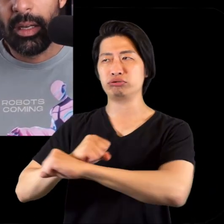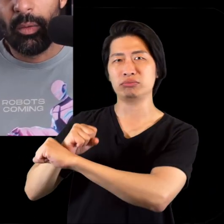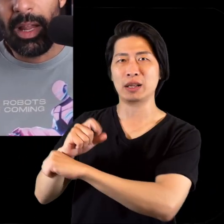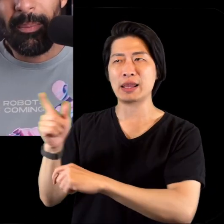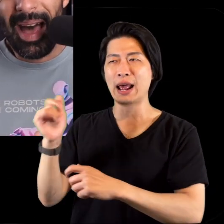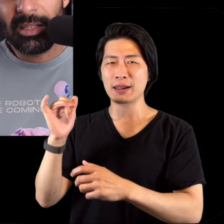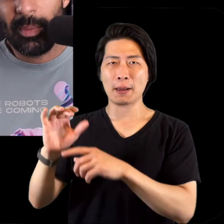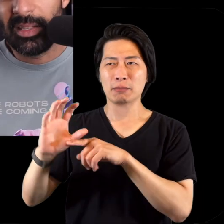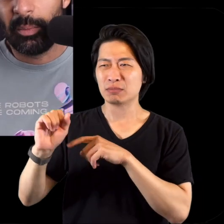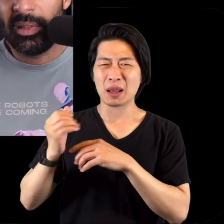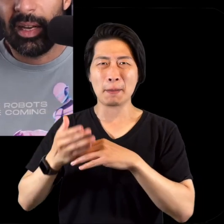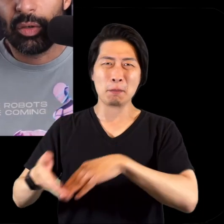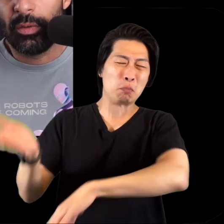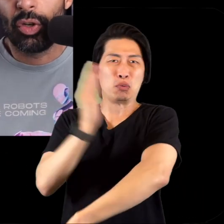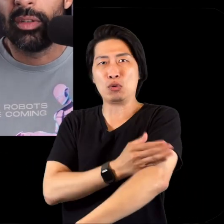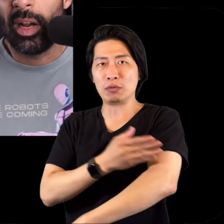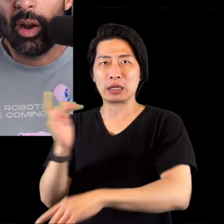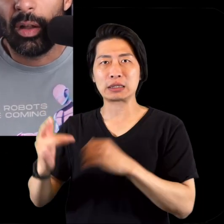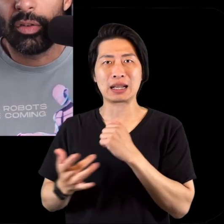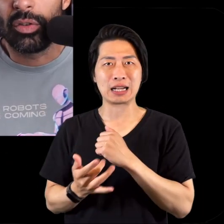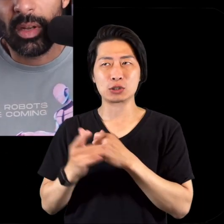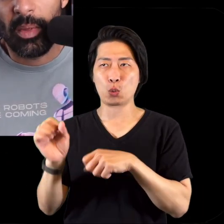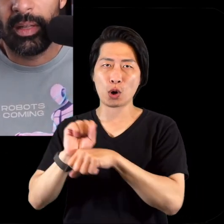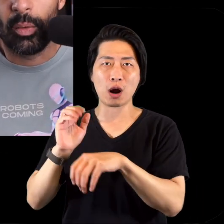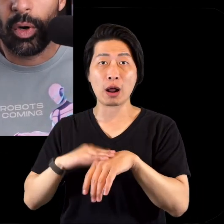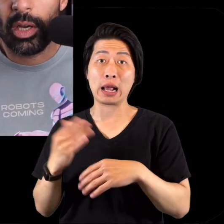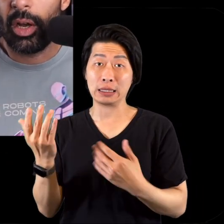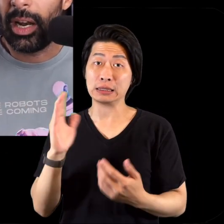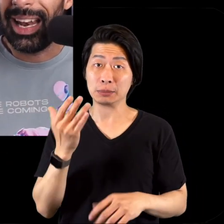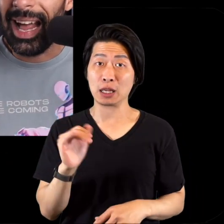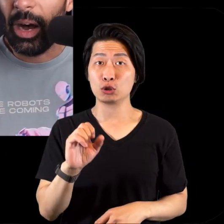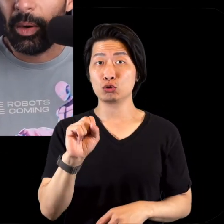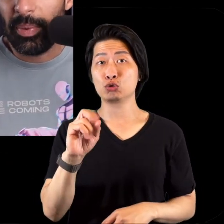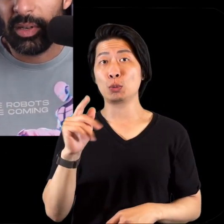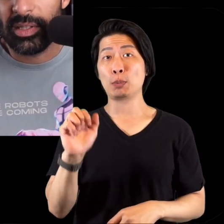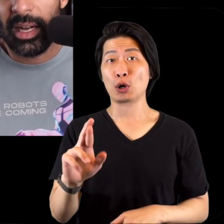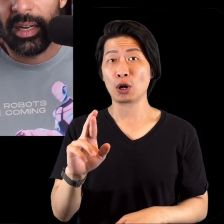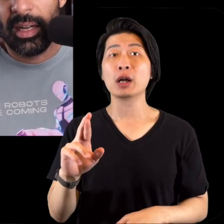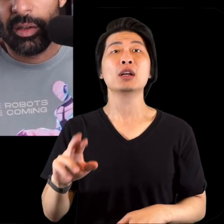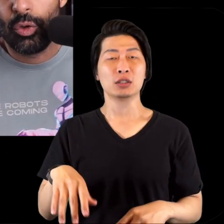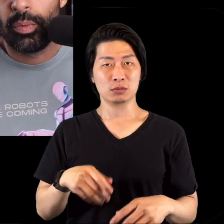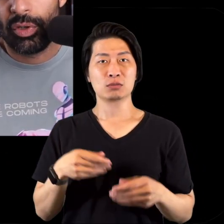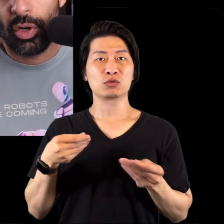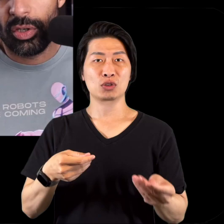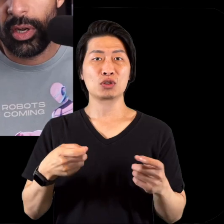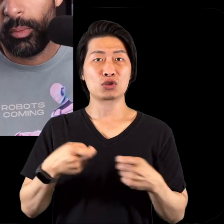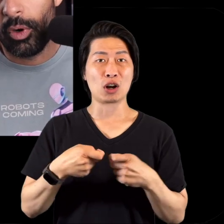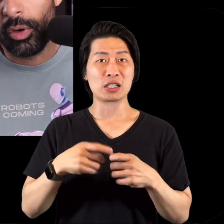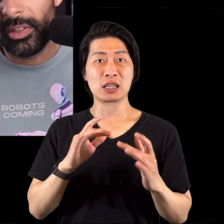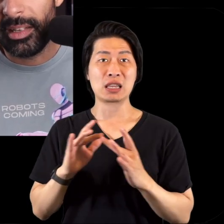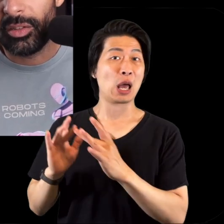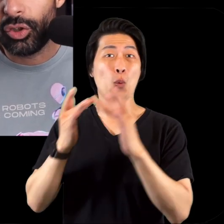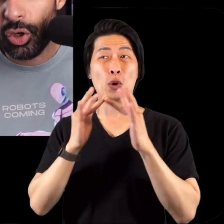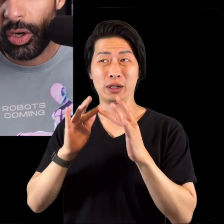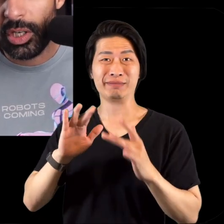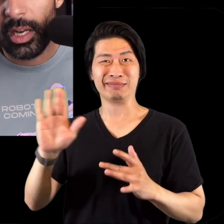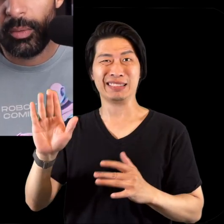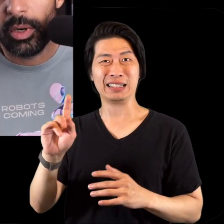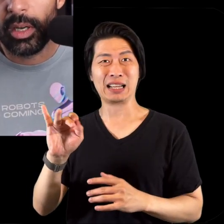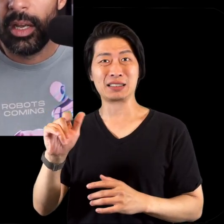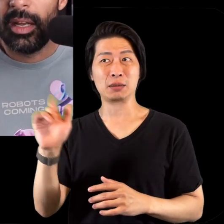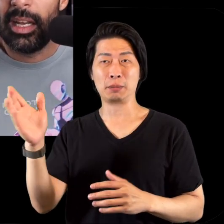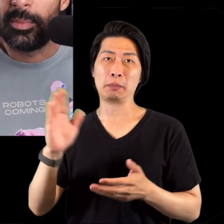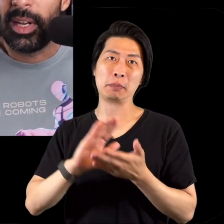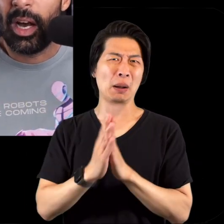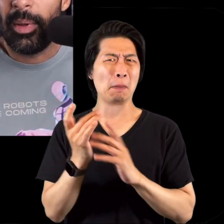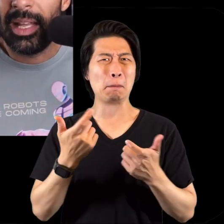to really maximize the potential of a certain technology or something that they're working on. And now it appears that the supercharger network or Tesla's charging